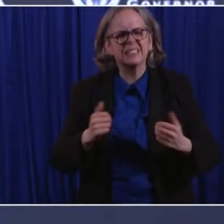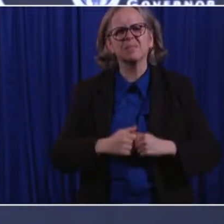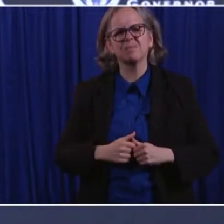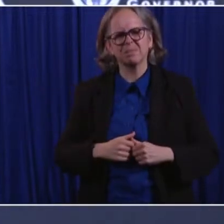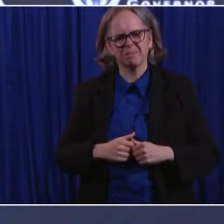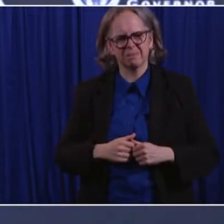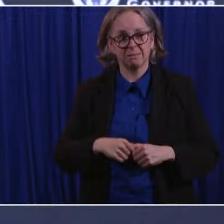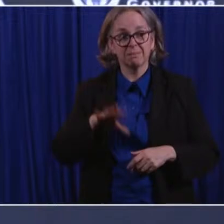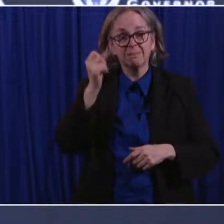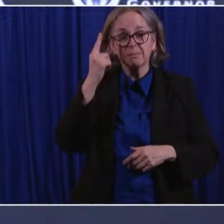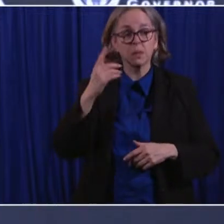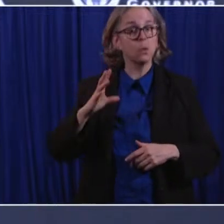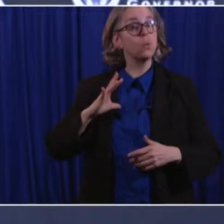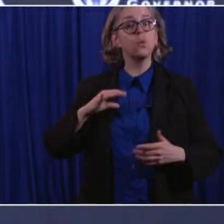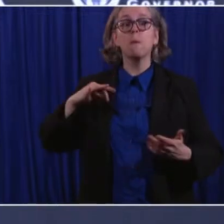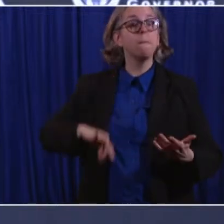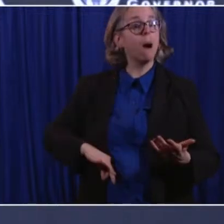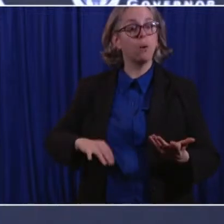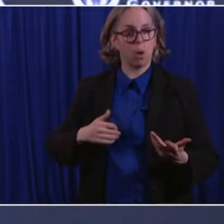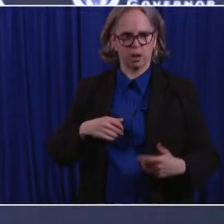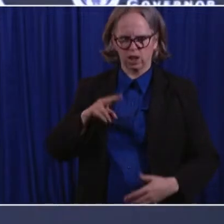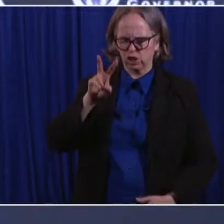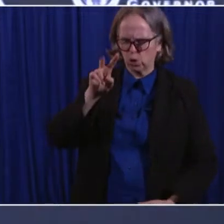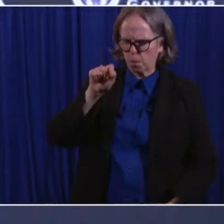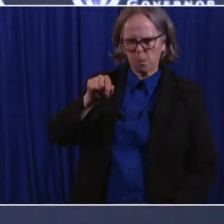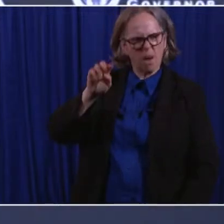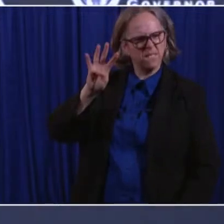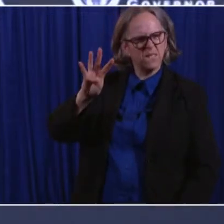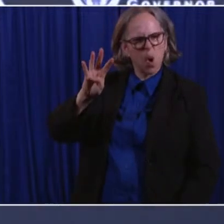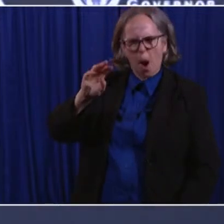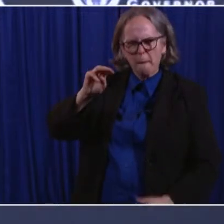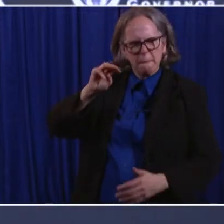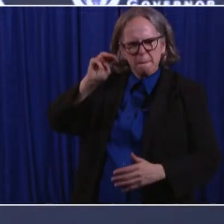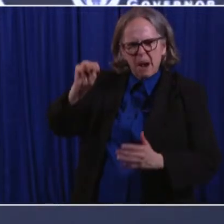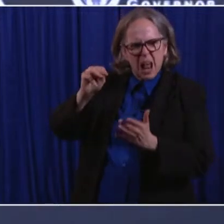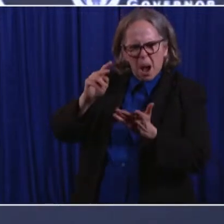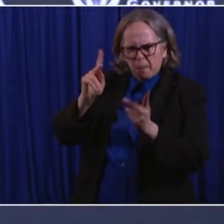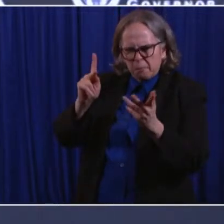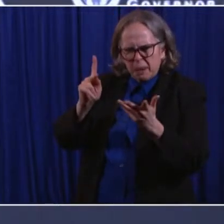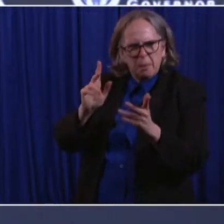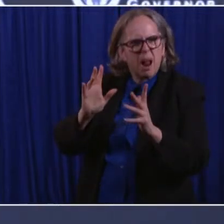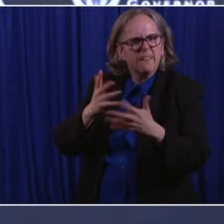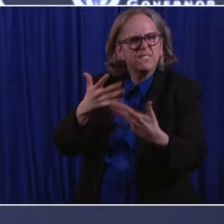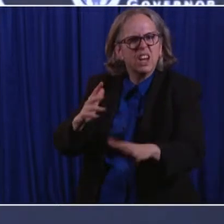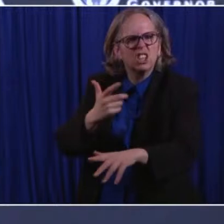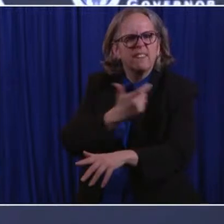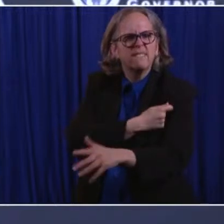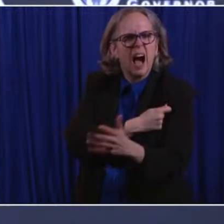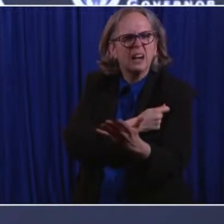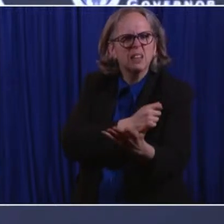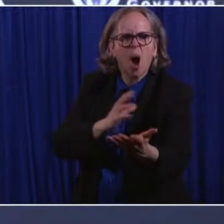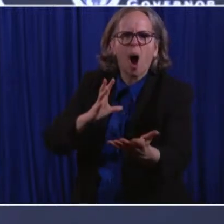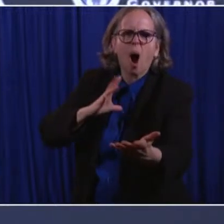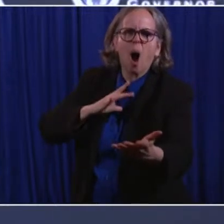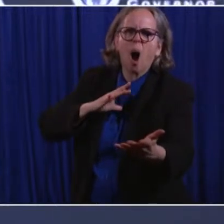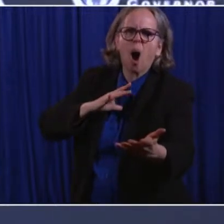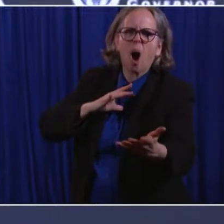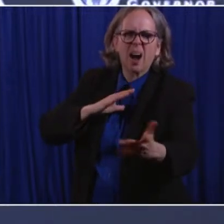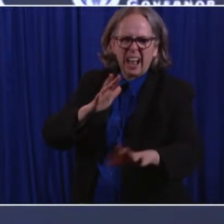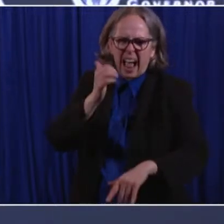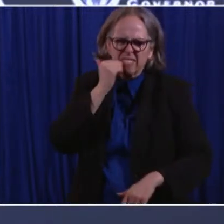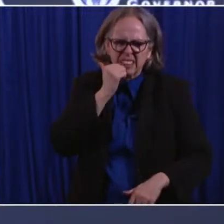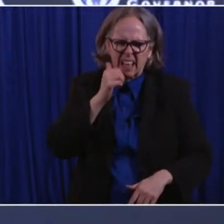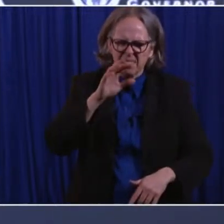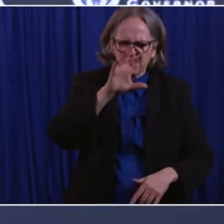have been vaccinated. Every day we're vaccinating 40, 50, 60, or 70,000 Ohioans.